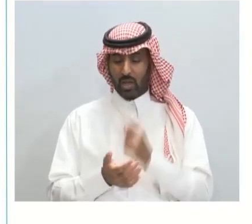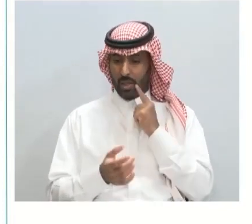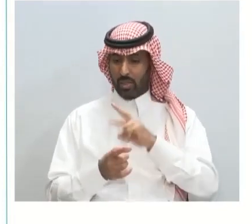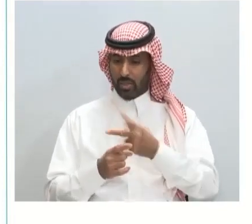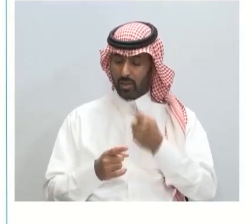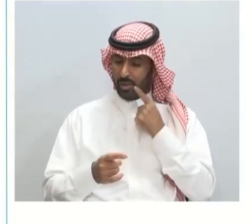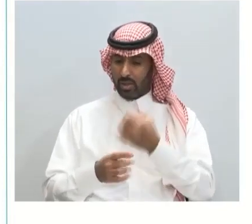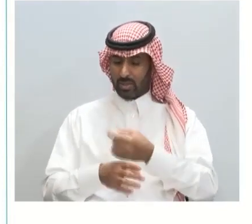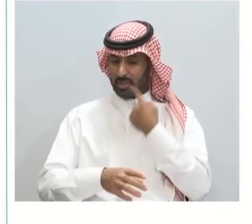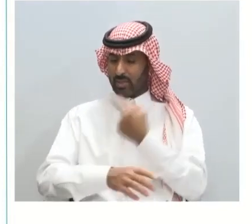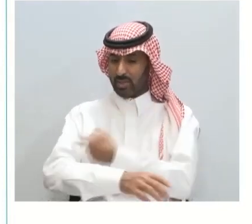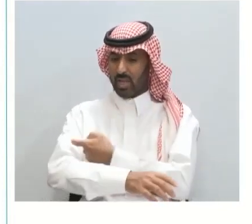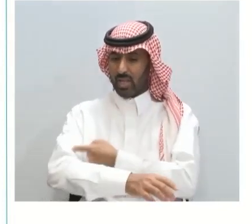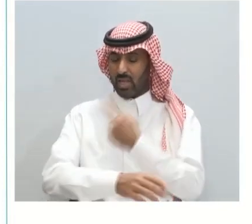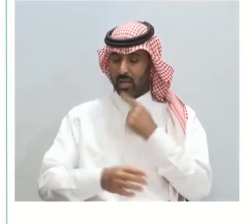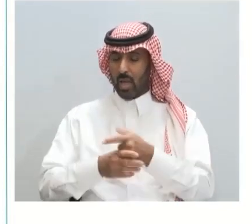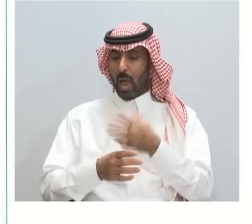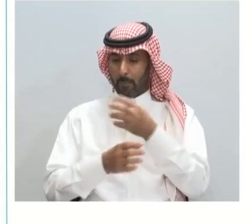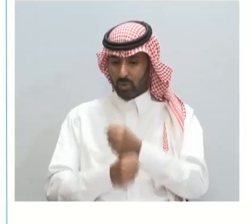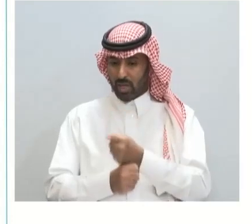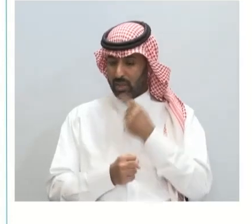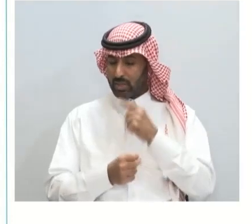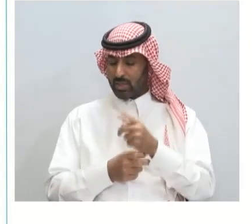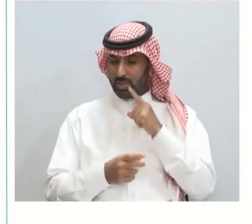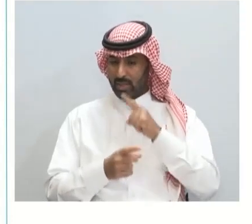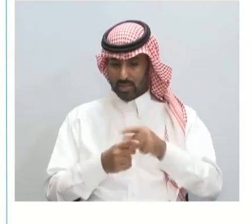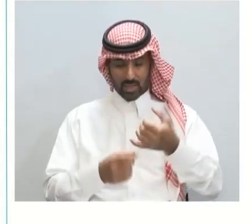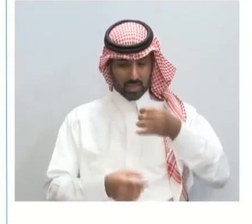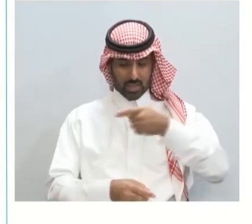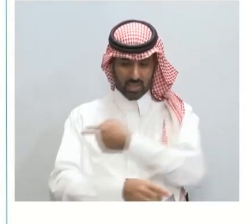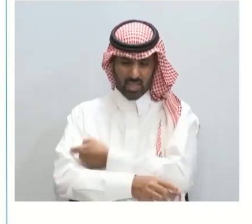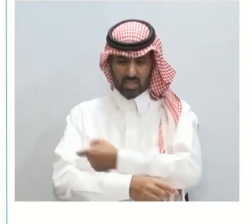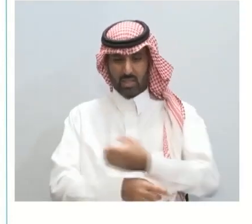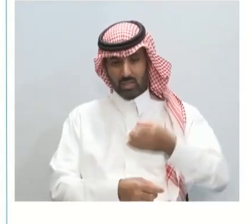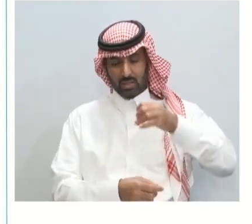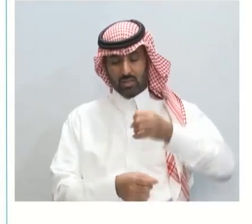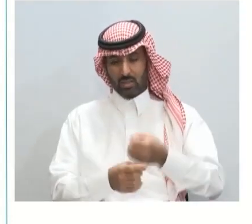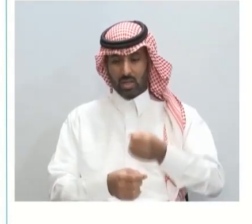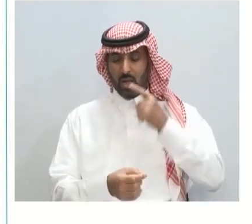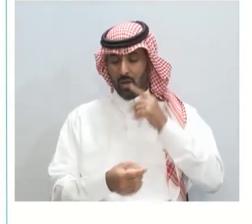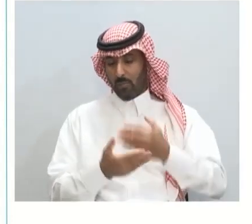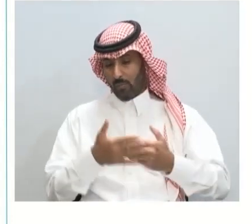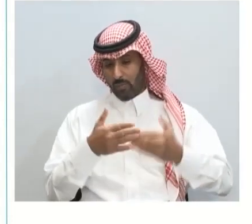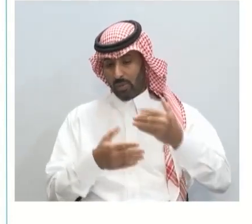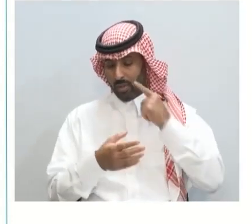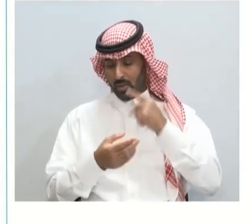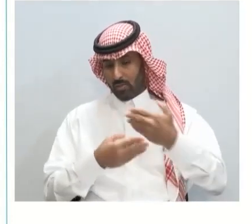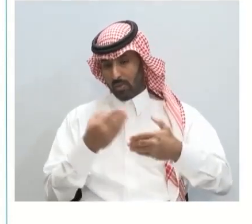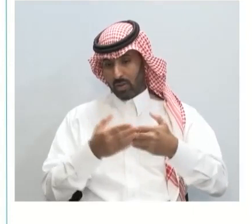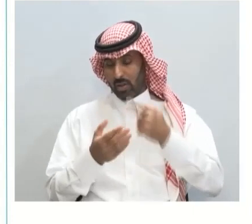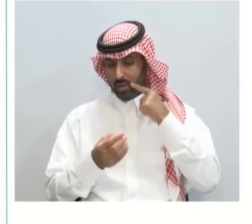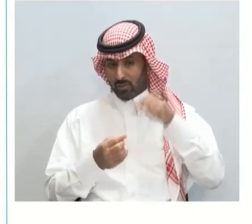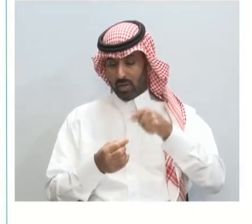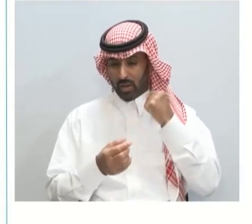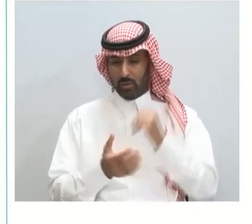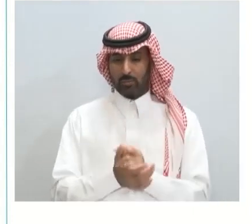genetic testing is called predictive gene testing. This is used to predict an adult's risk of developing certain diseases later in